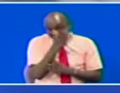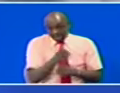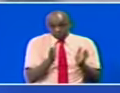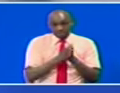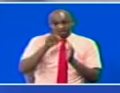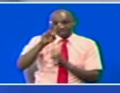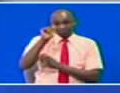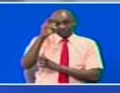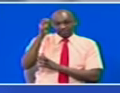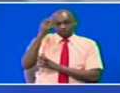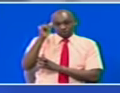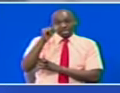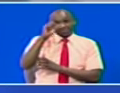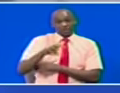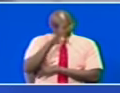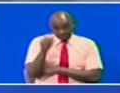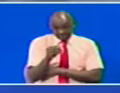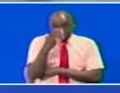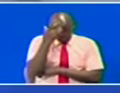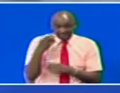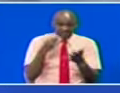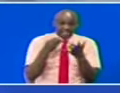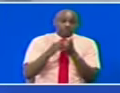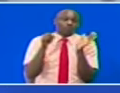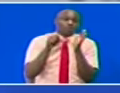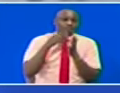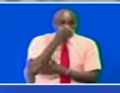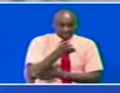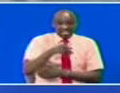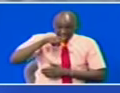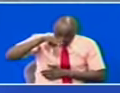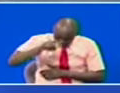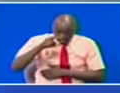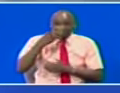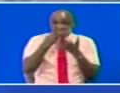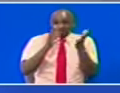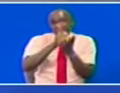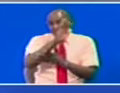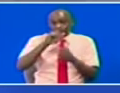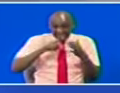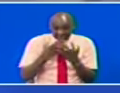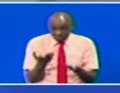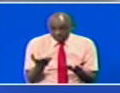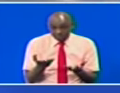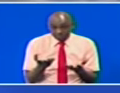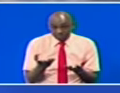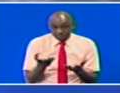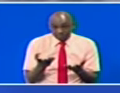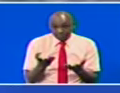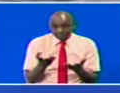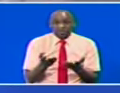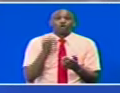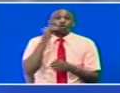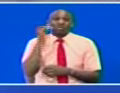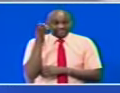Victoria Falls Johannesburg flights due to financial reasons. Going forward, the airline's route networks will comprise of